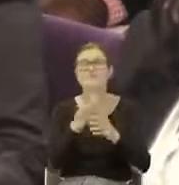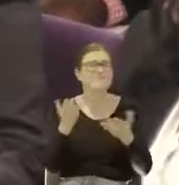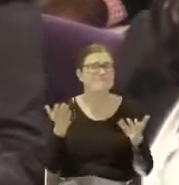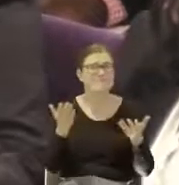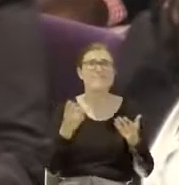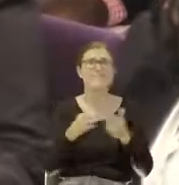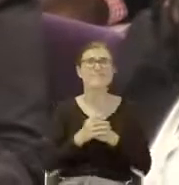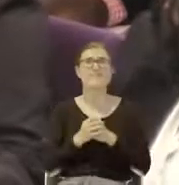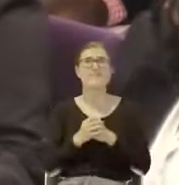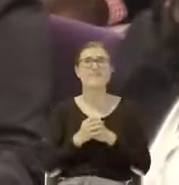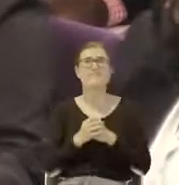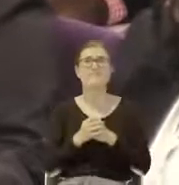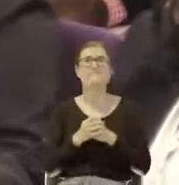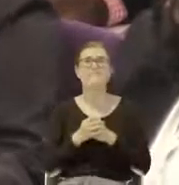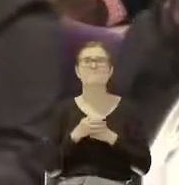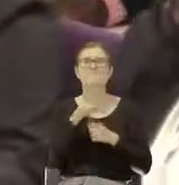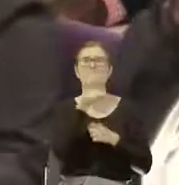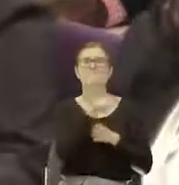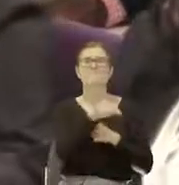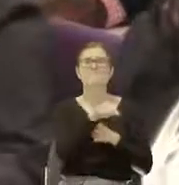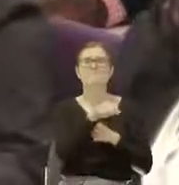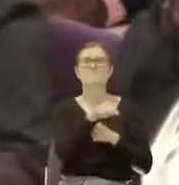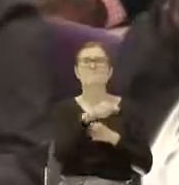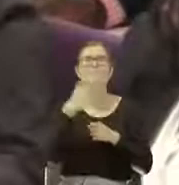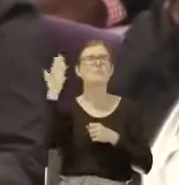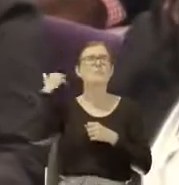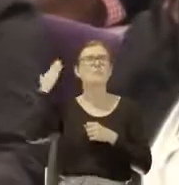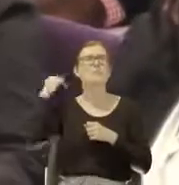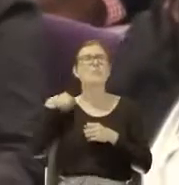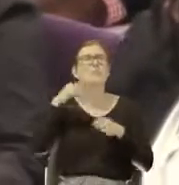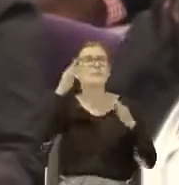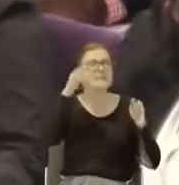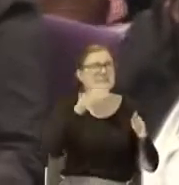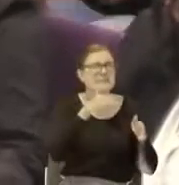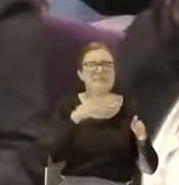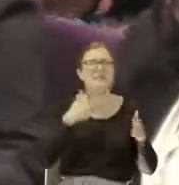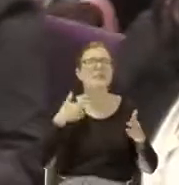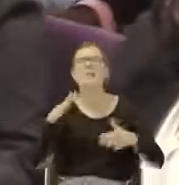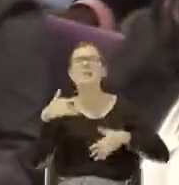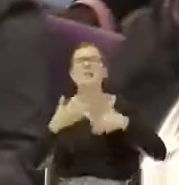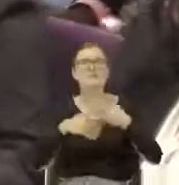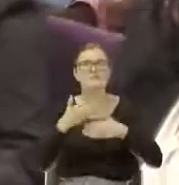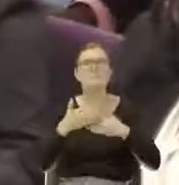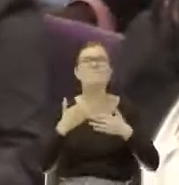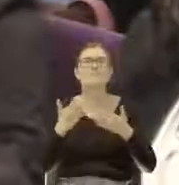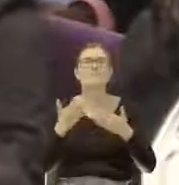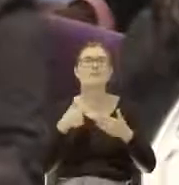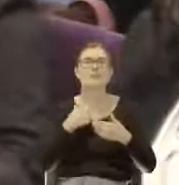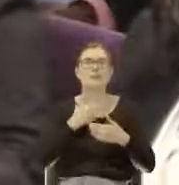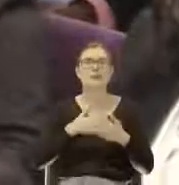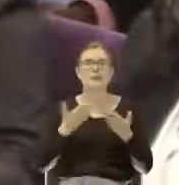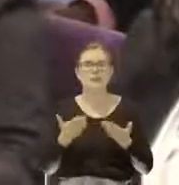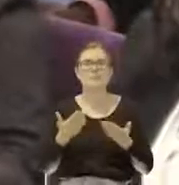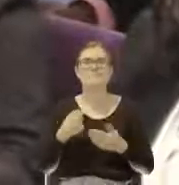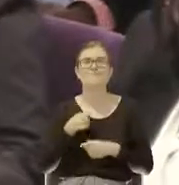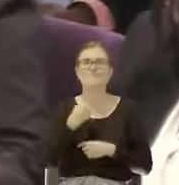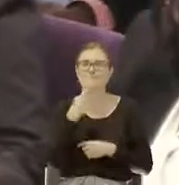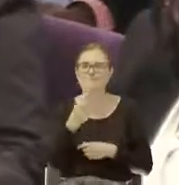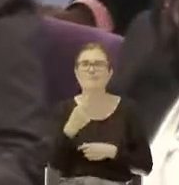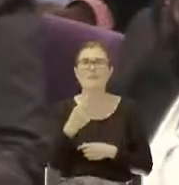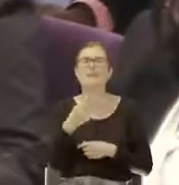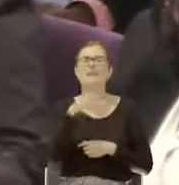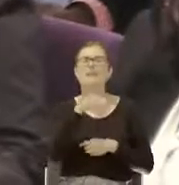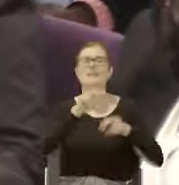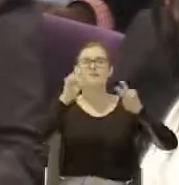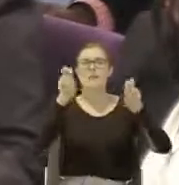wants to support that and say, we have to look at that. And so the groups that we have are